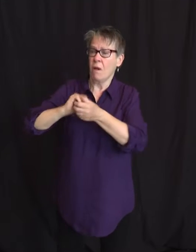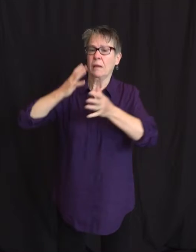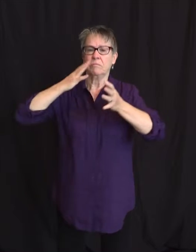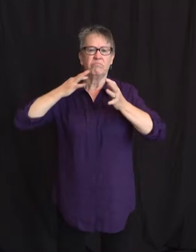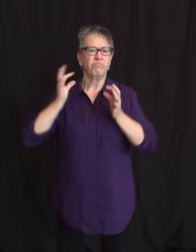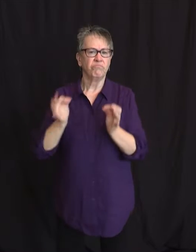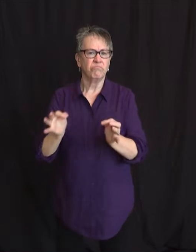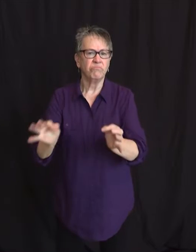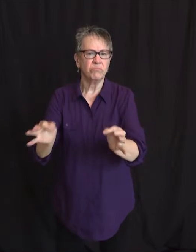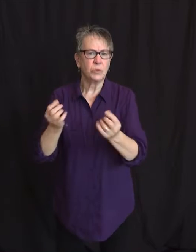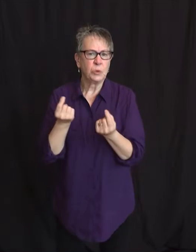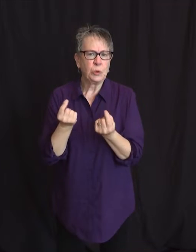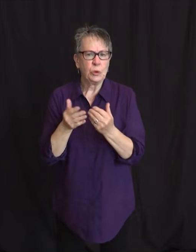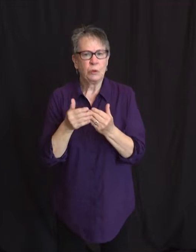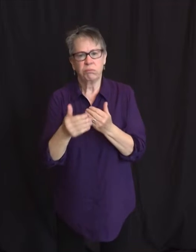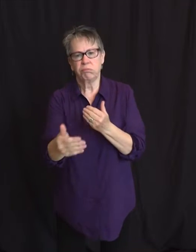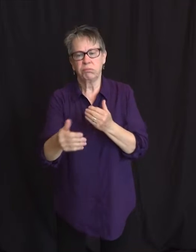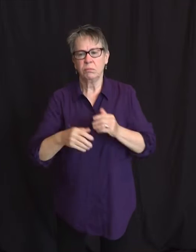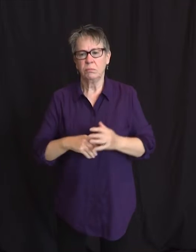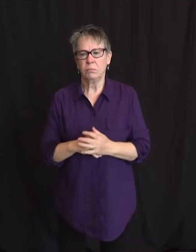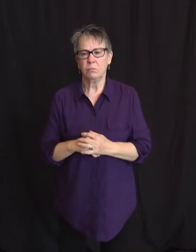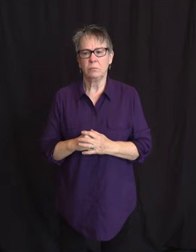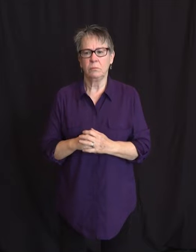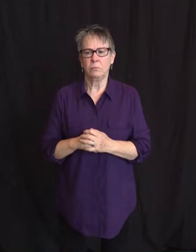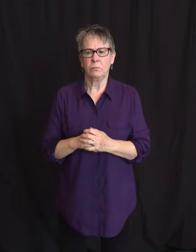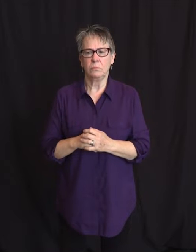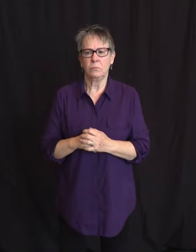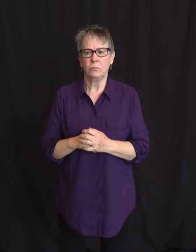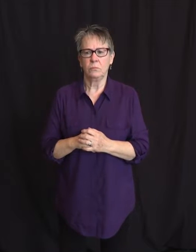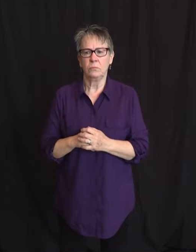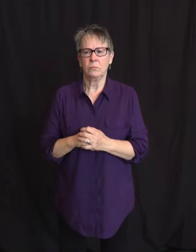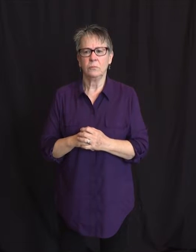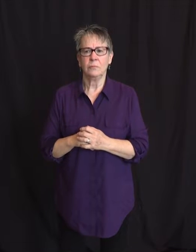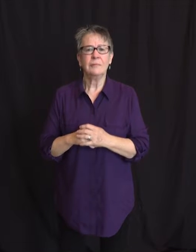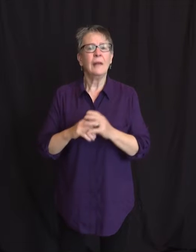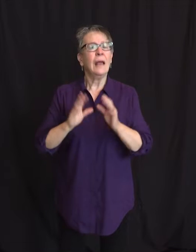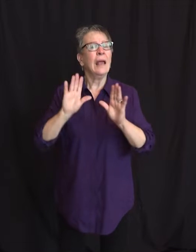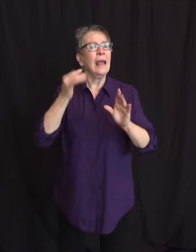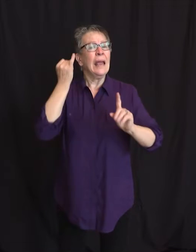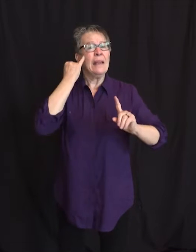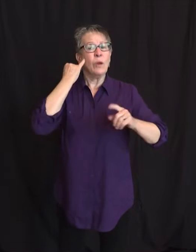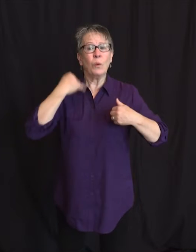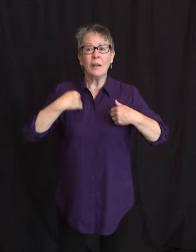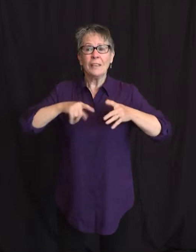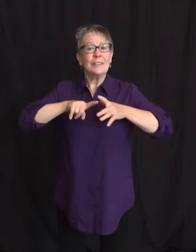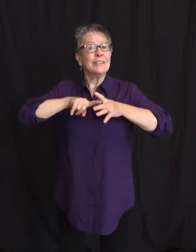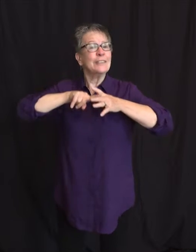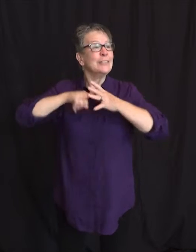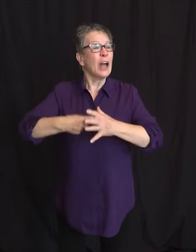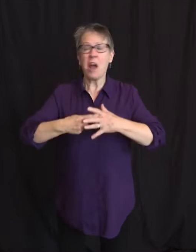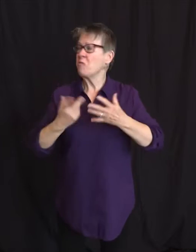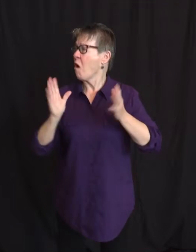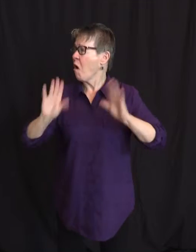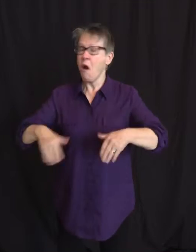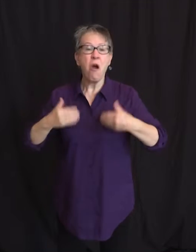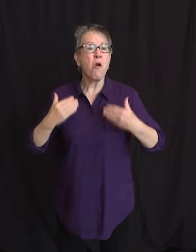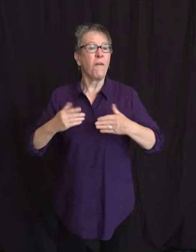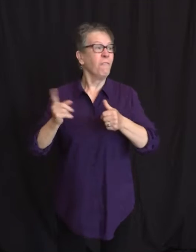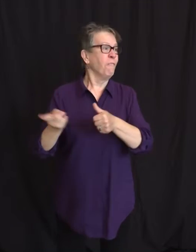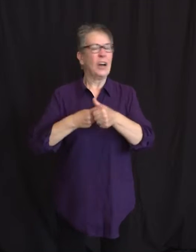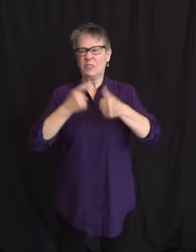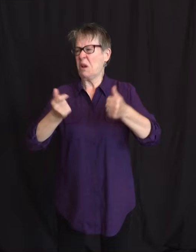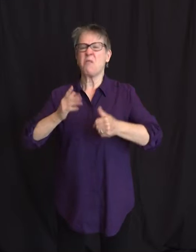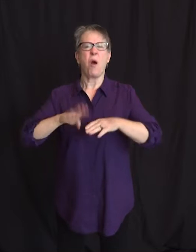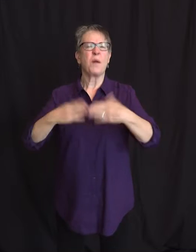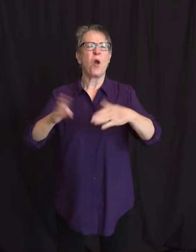versa, would risk returning our entire region back into lockdown mode. Now, to be clear, this doesn't mean that we will or